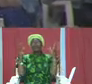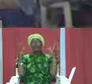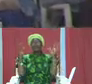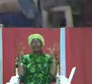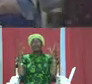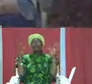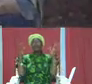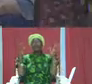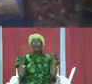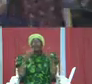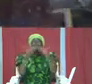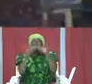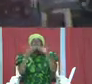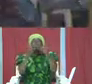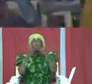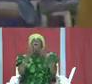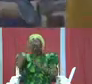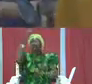Thank you, Father.